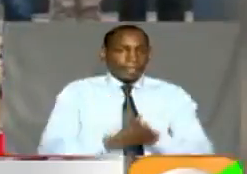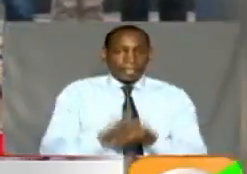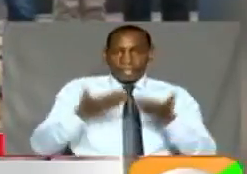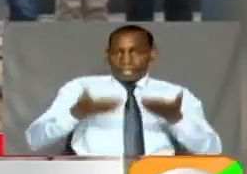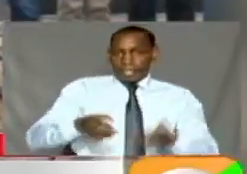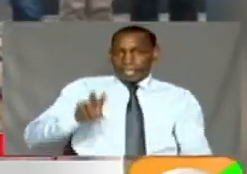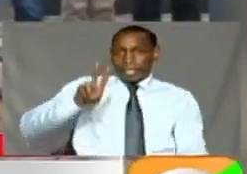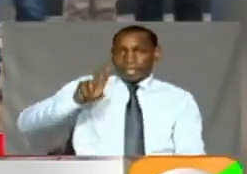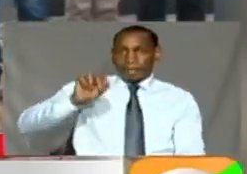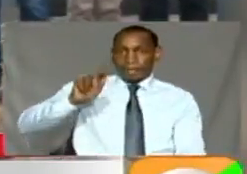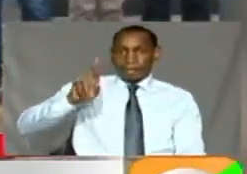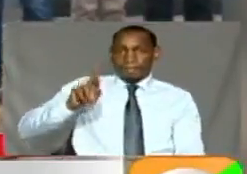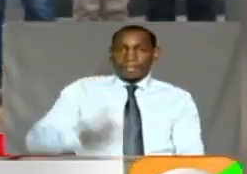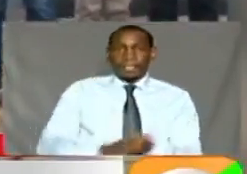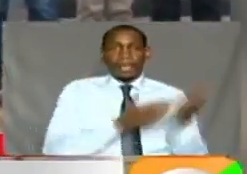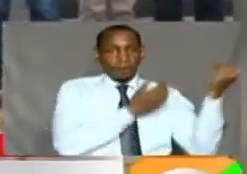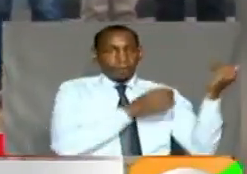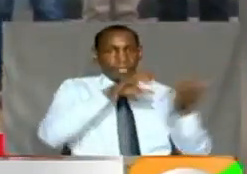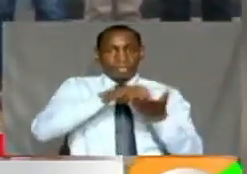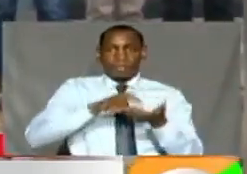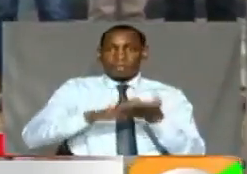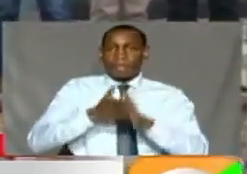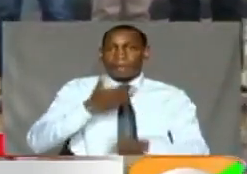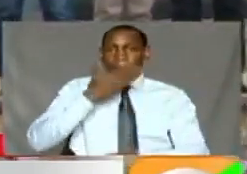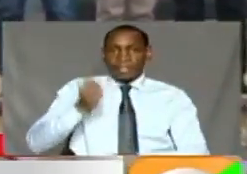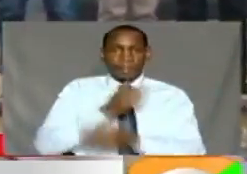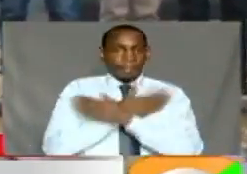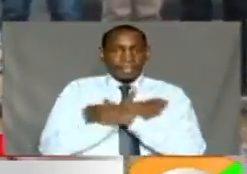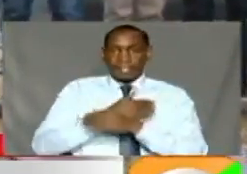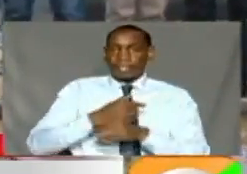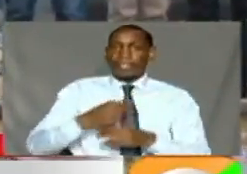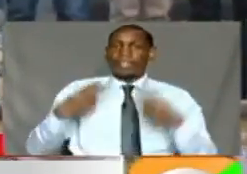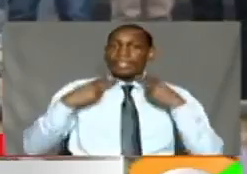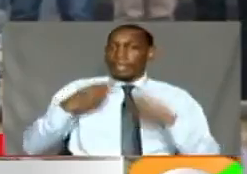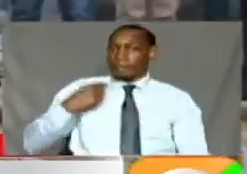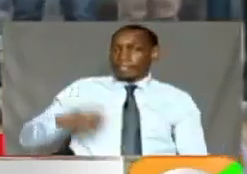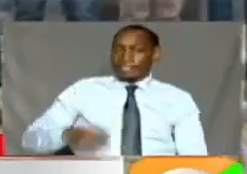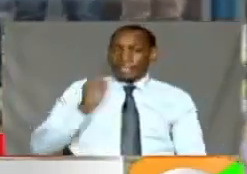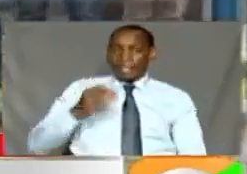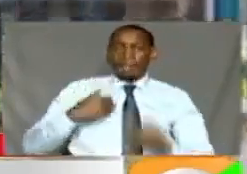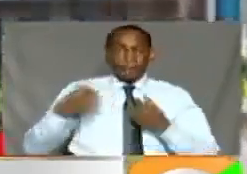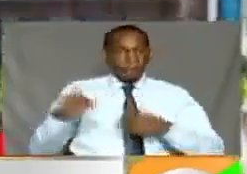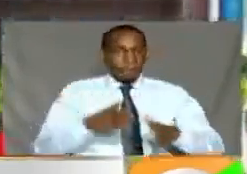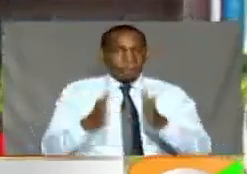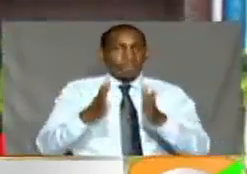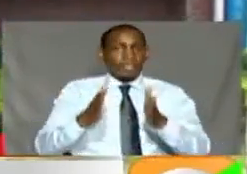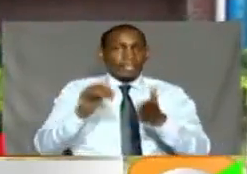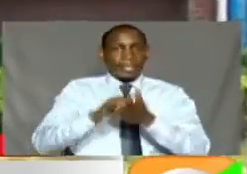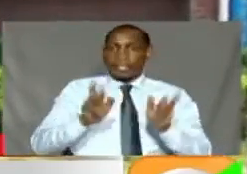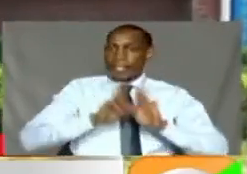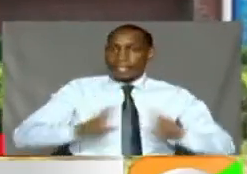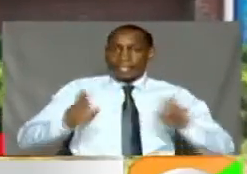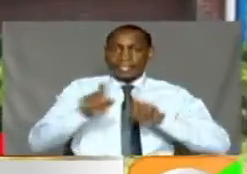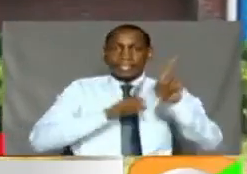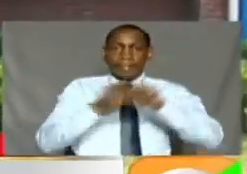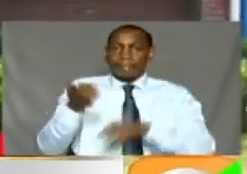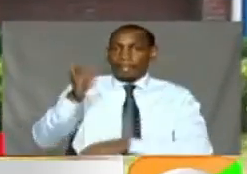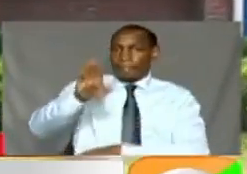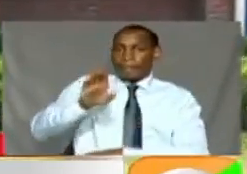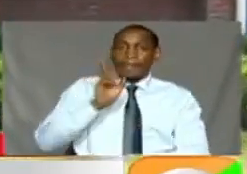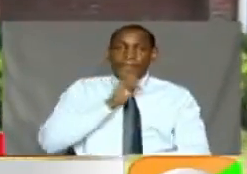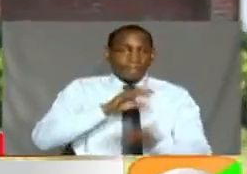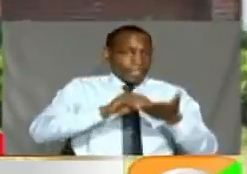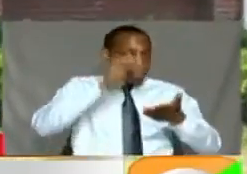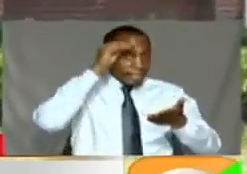Victor hopes that the situation gets better for the friends he left behind, praying that if a chance presents itself, he will be ready to travel back to finish